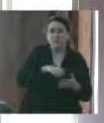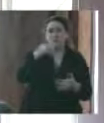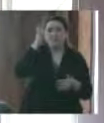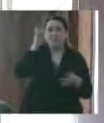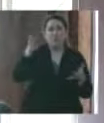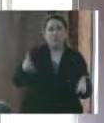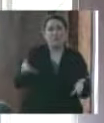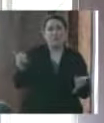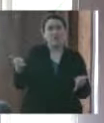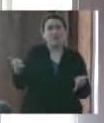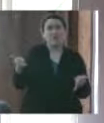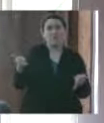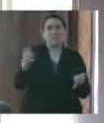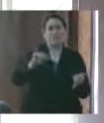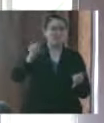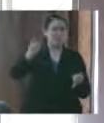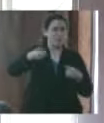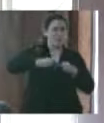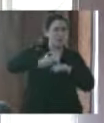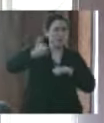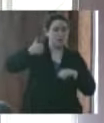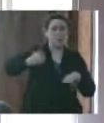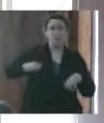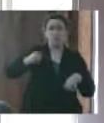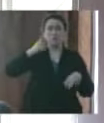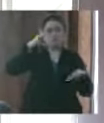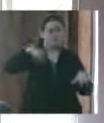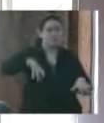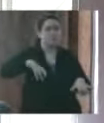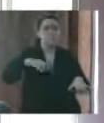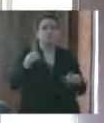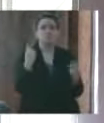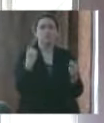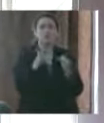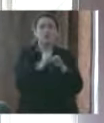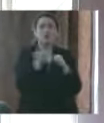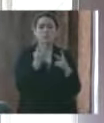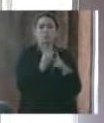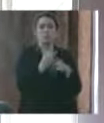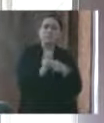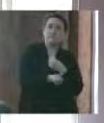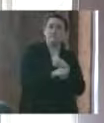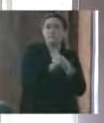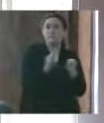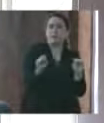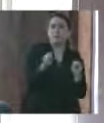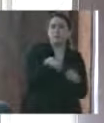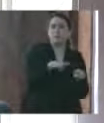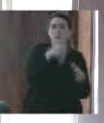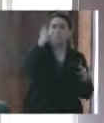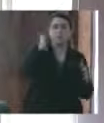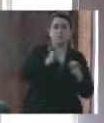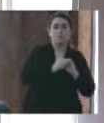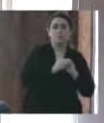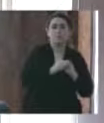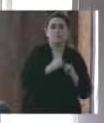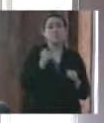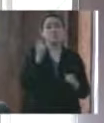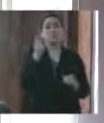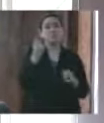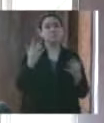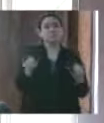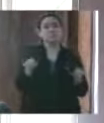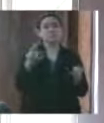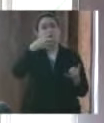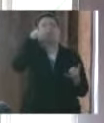to be of help? Tigers now occupy only 7% of their original range. Now, when we